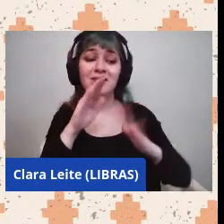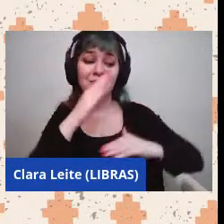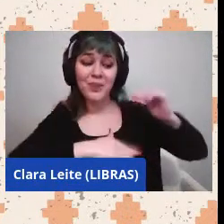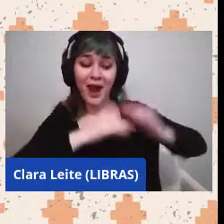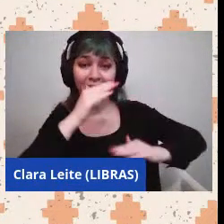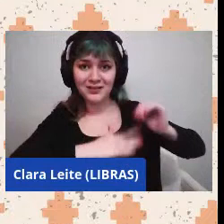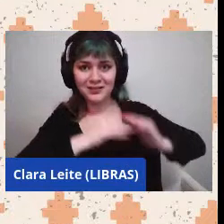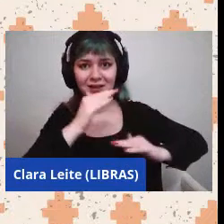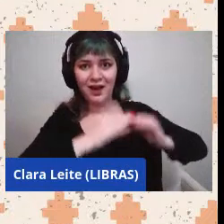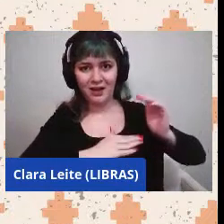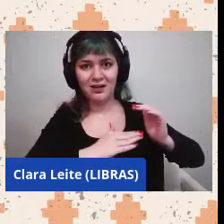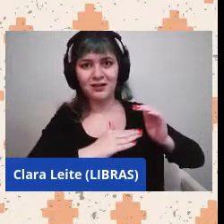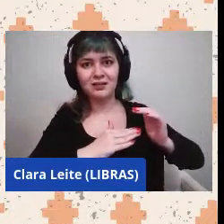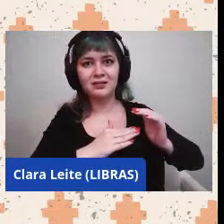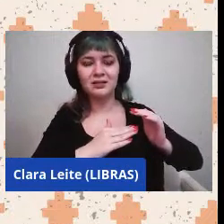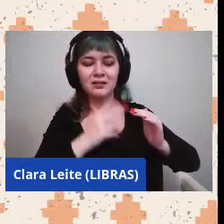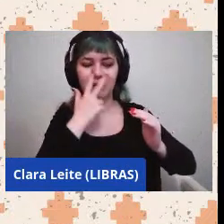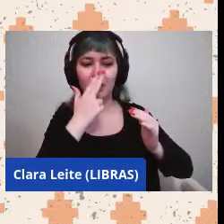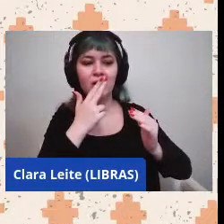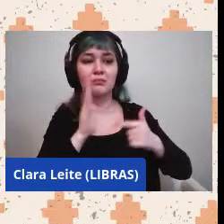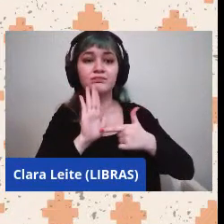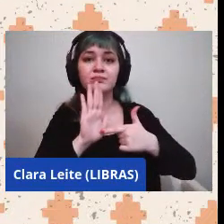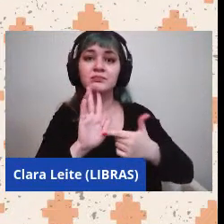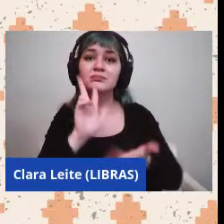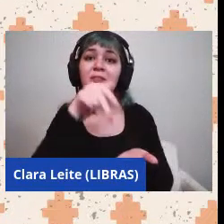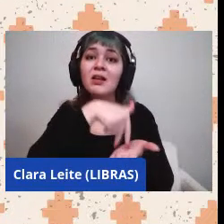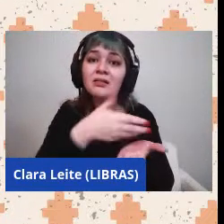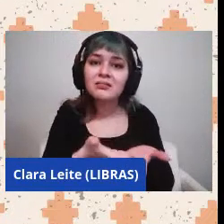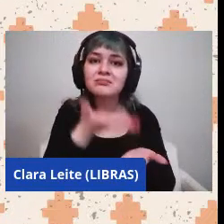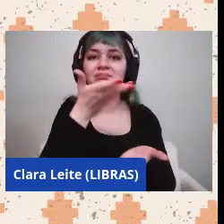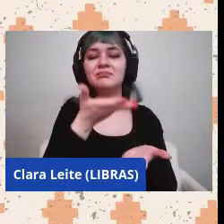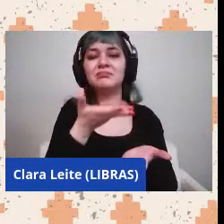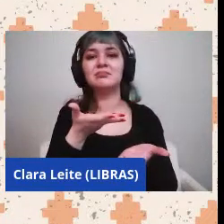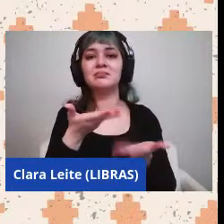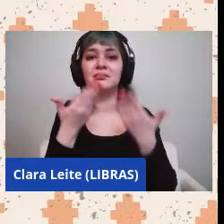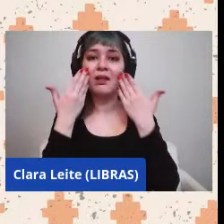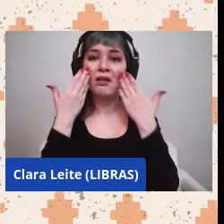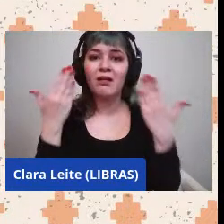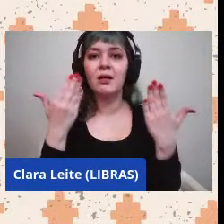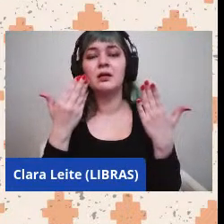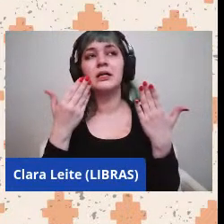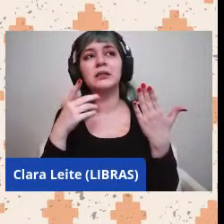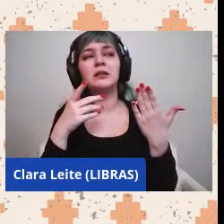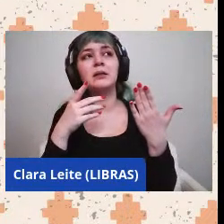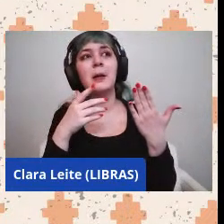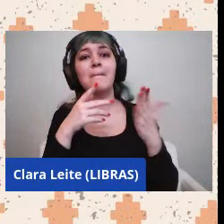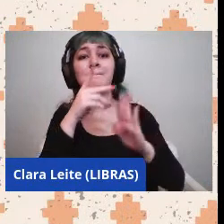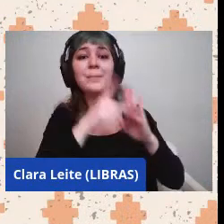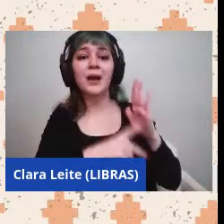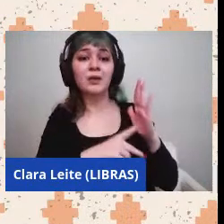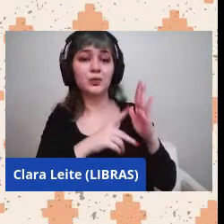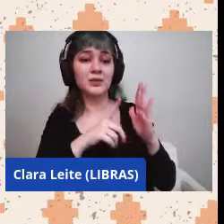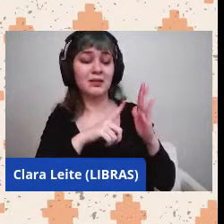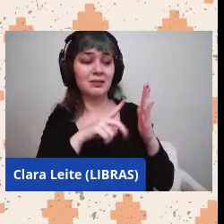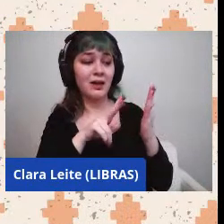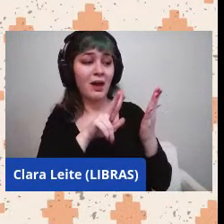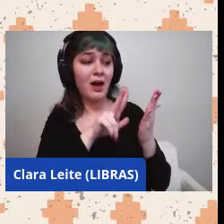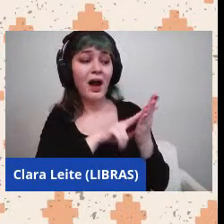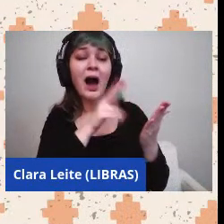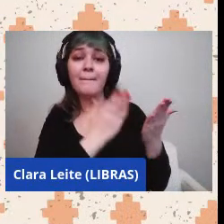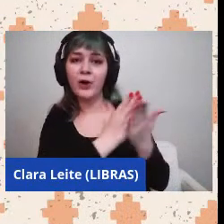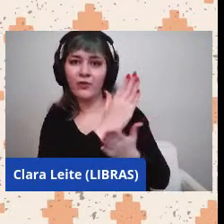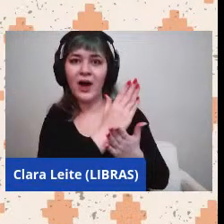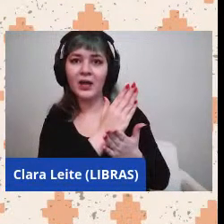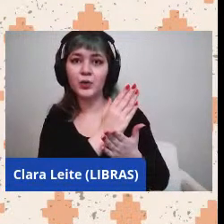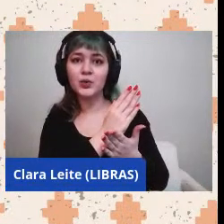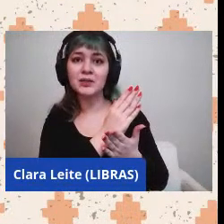and giving them voice in plans that are approved by federal agencies,